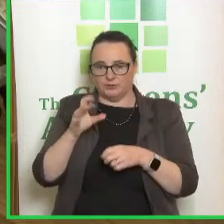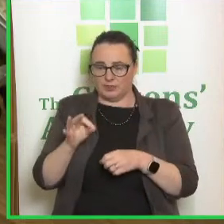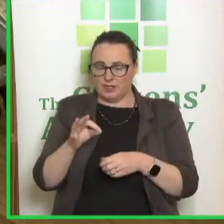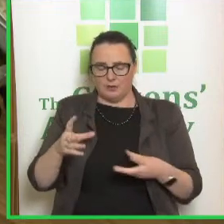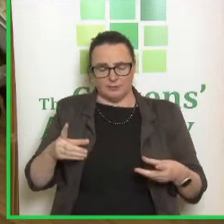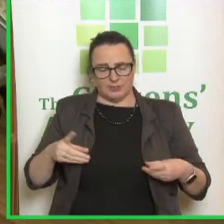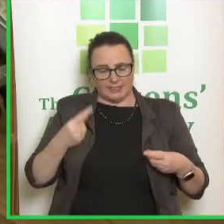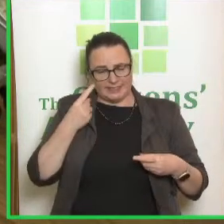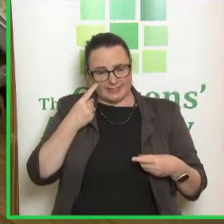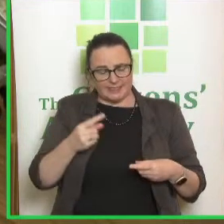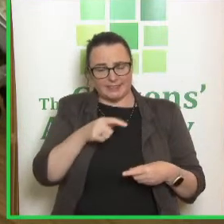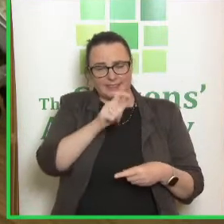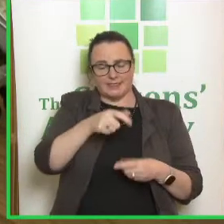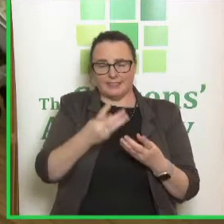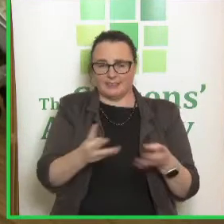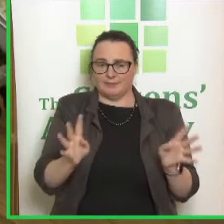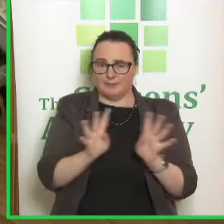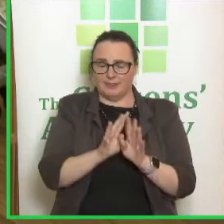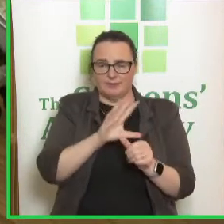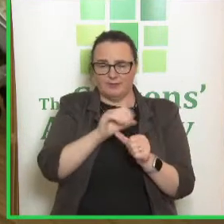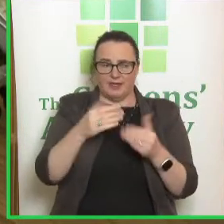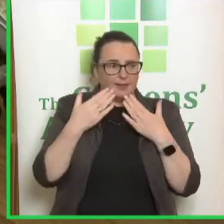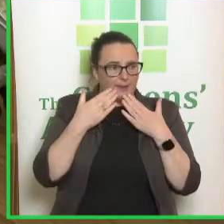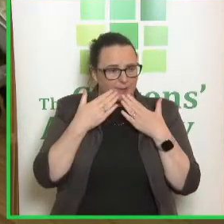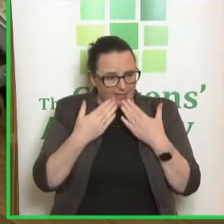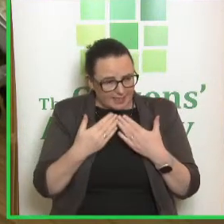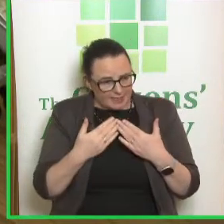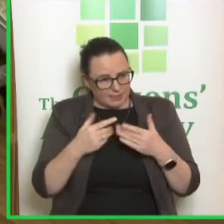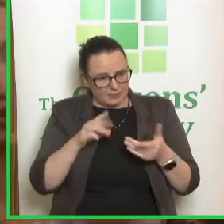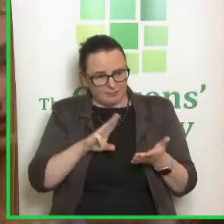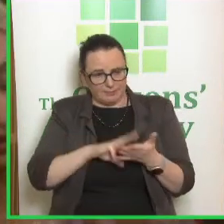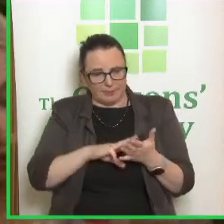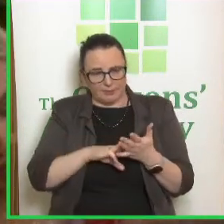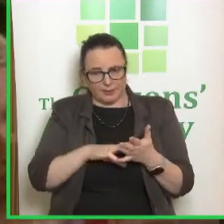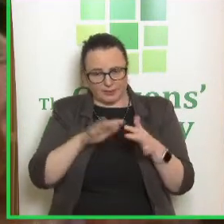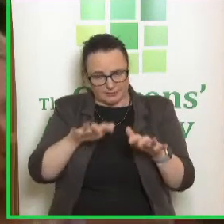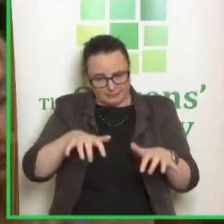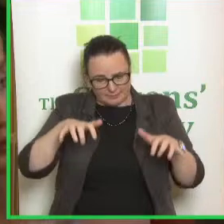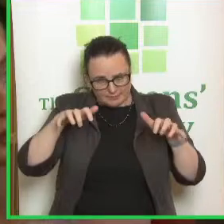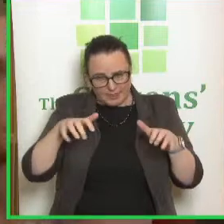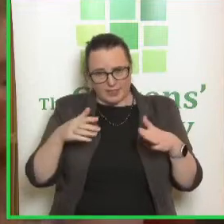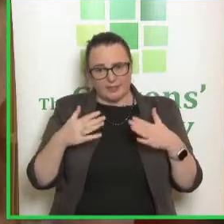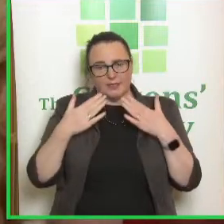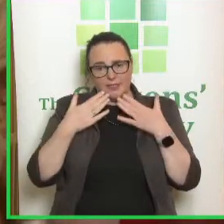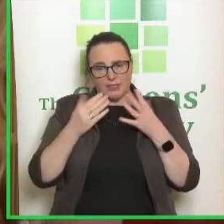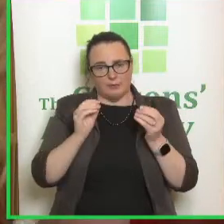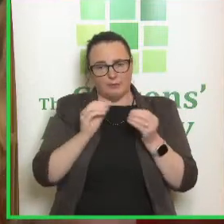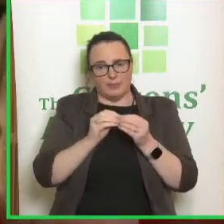the Citizens' Assembly, particularly thank the citizens. I'm delighted